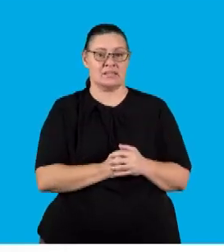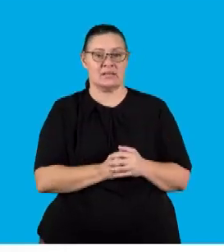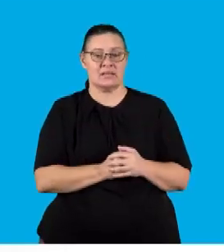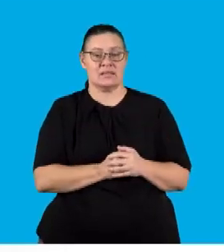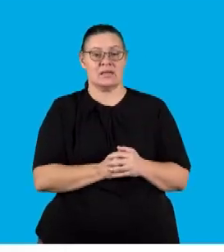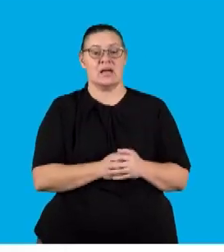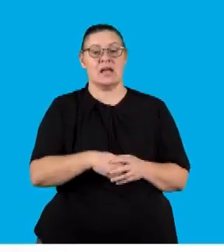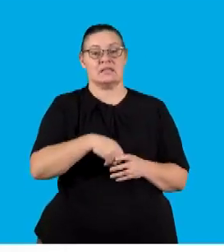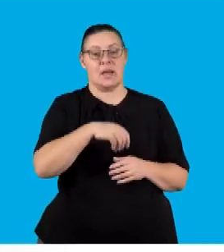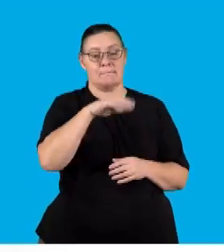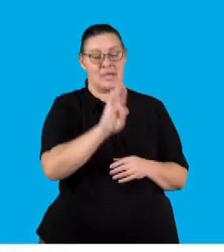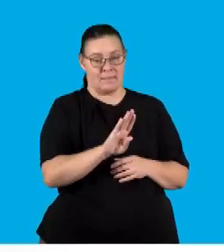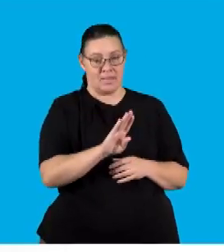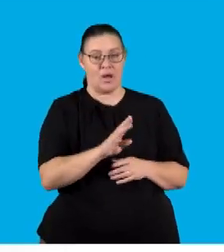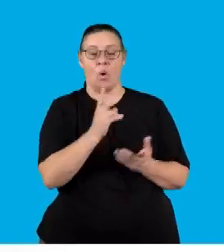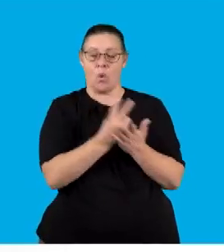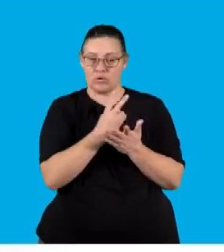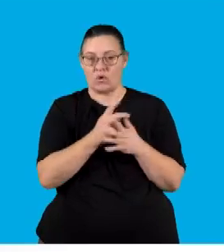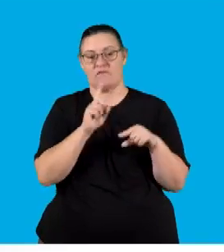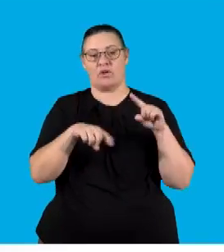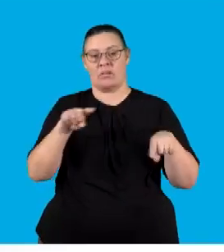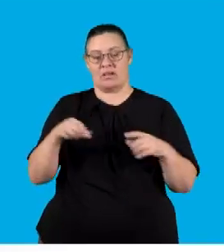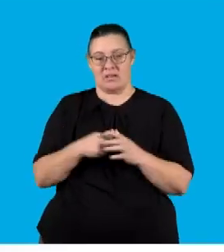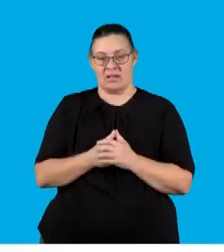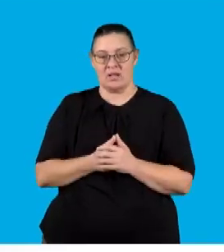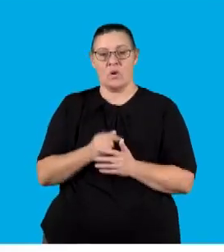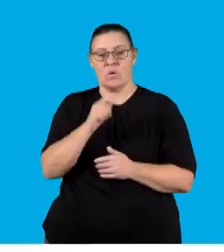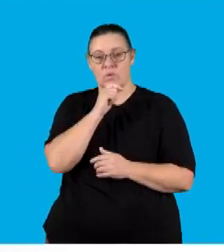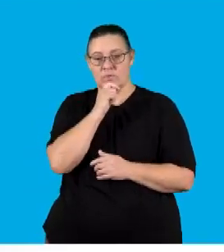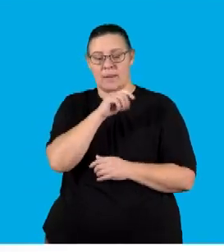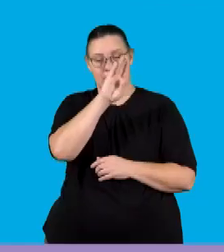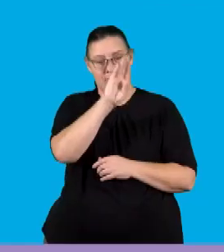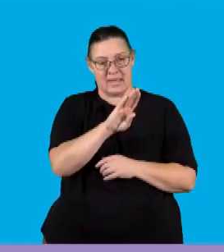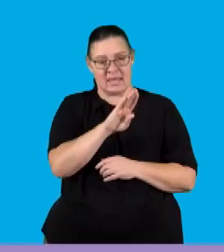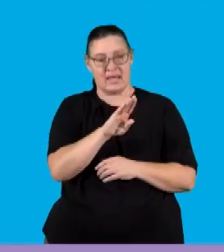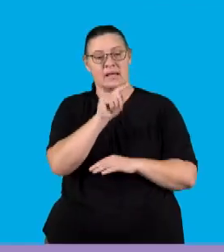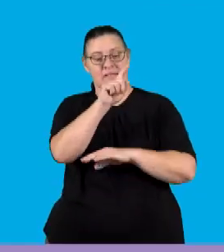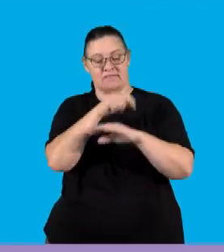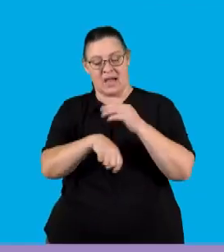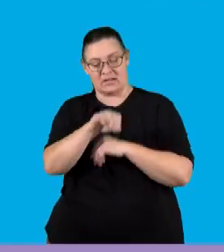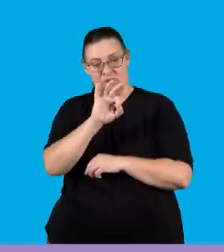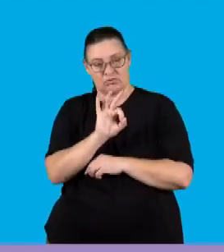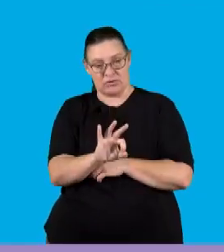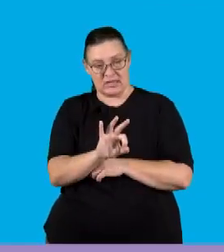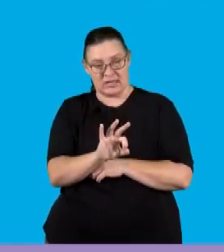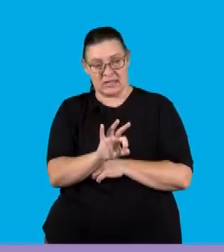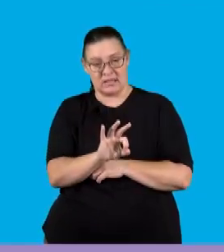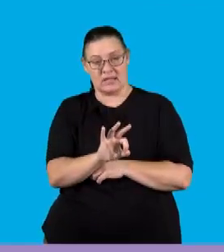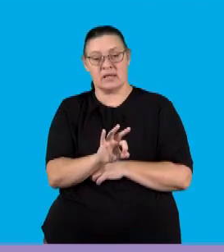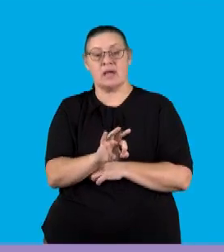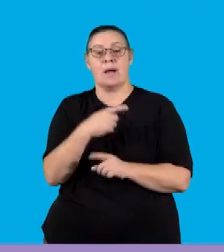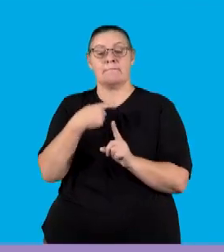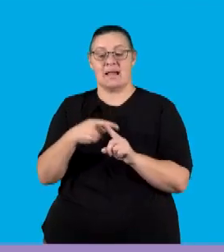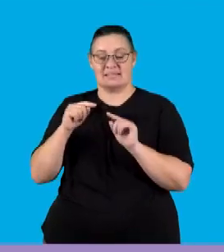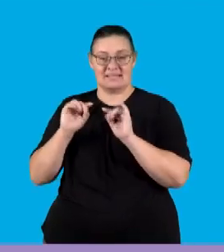a B, also a variable. So we are going to take our B, and we are going to divide that B by